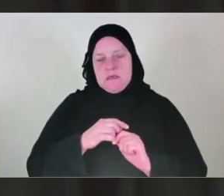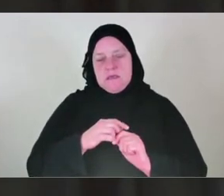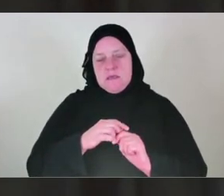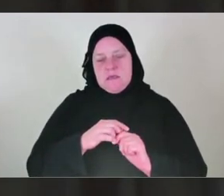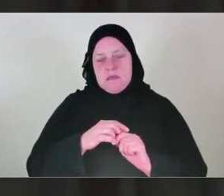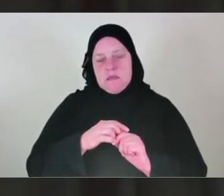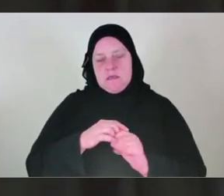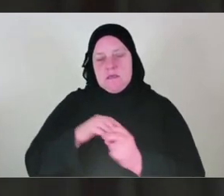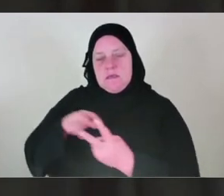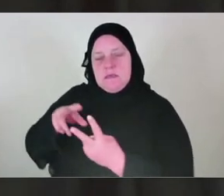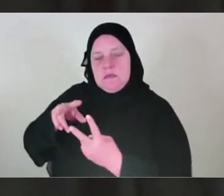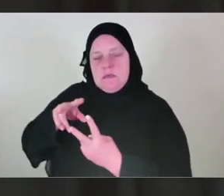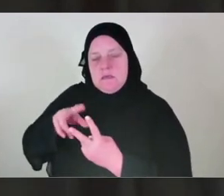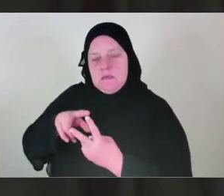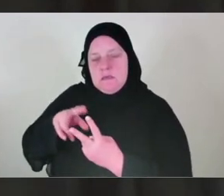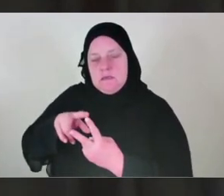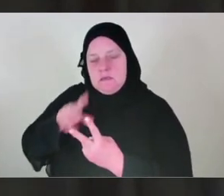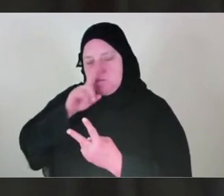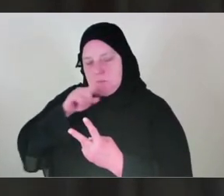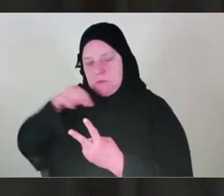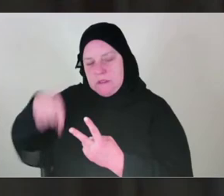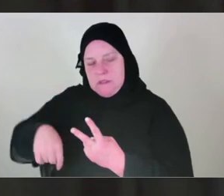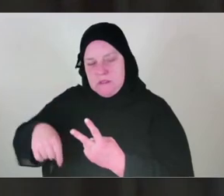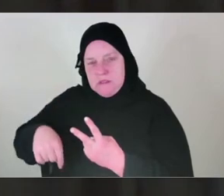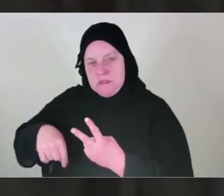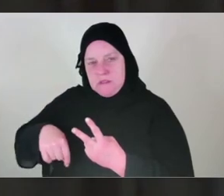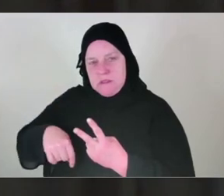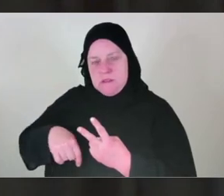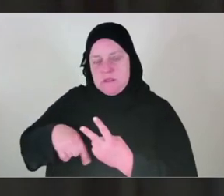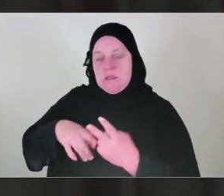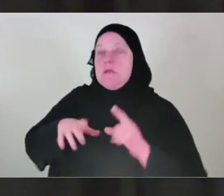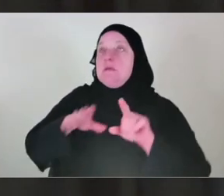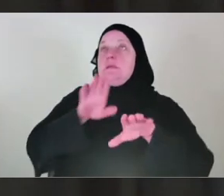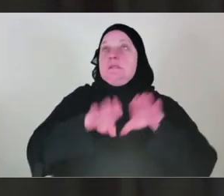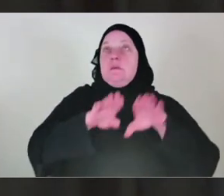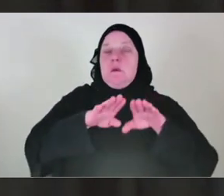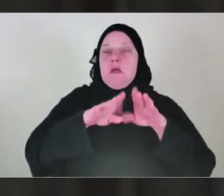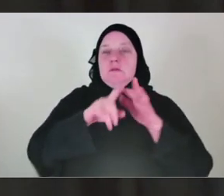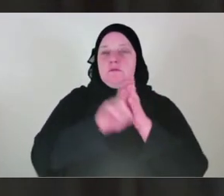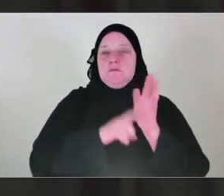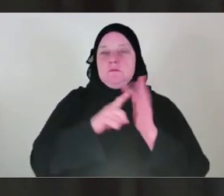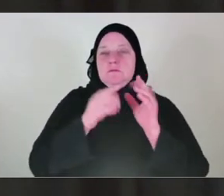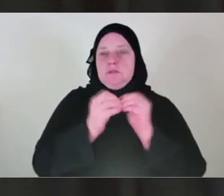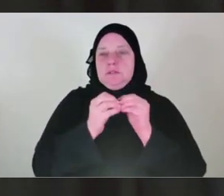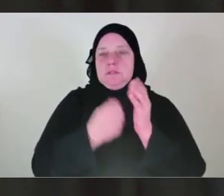Just like the example. Jibreel and Mikael in the heavens.